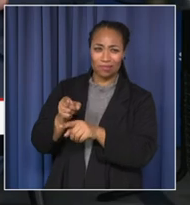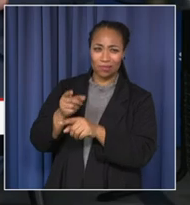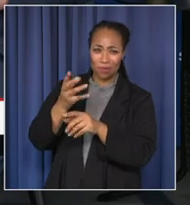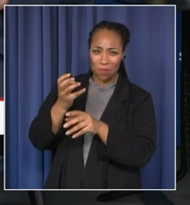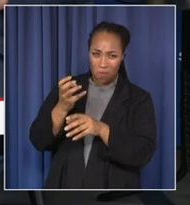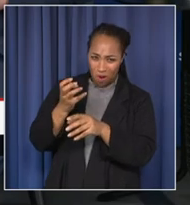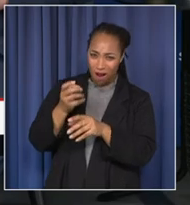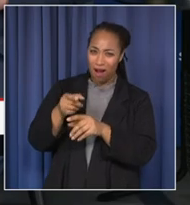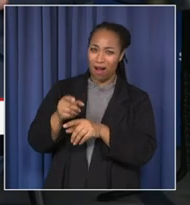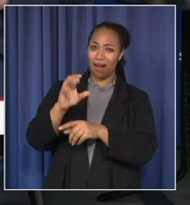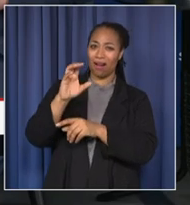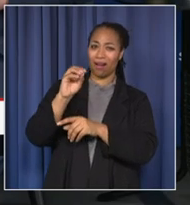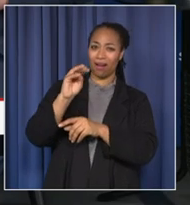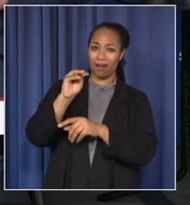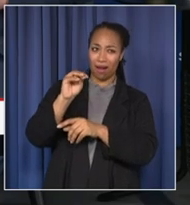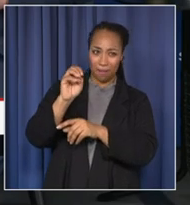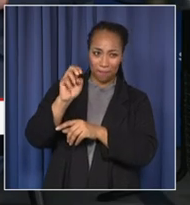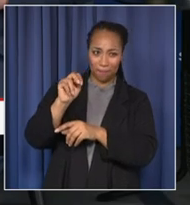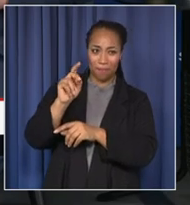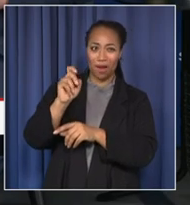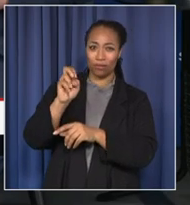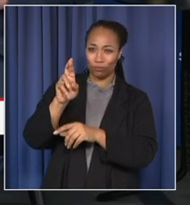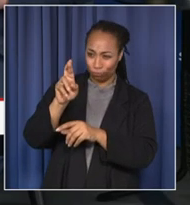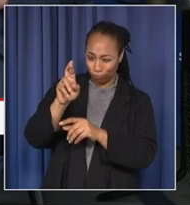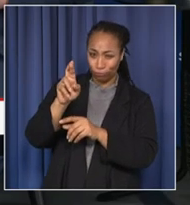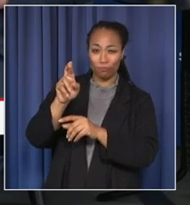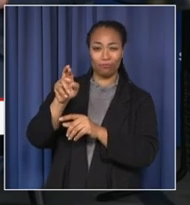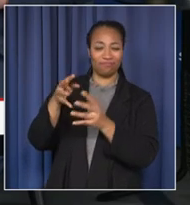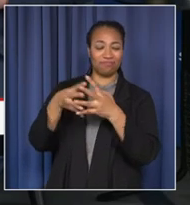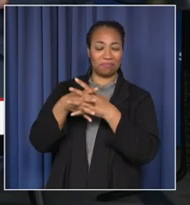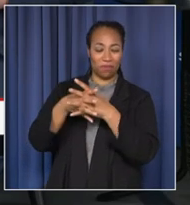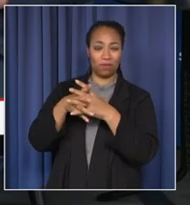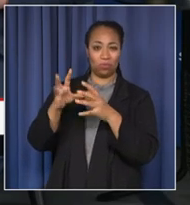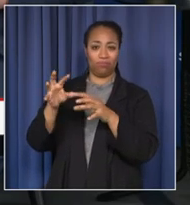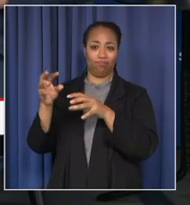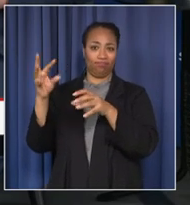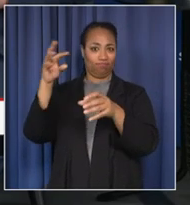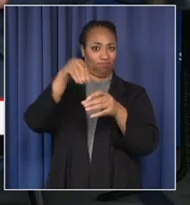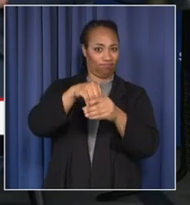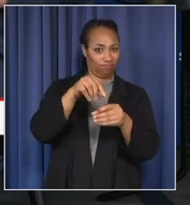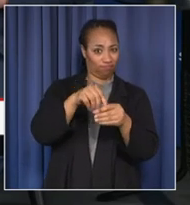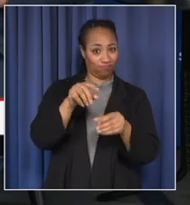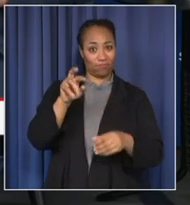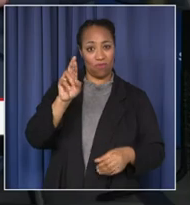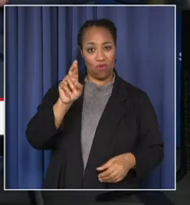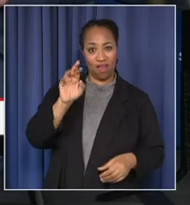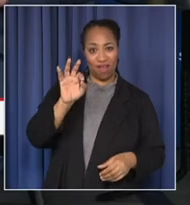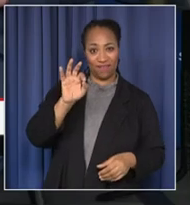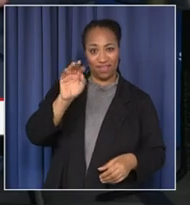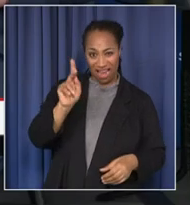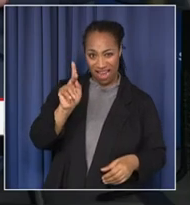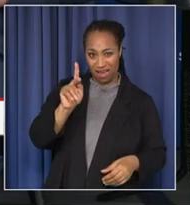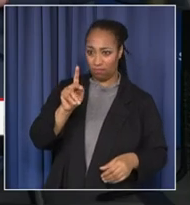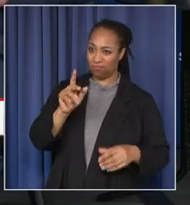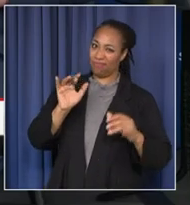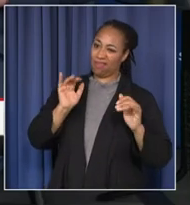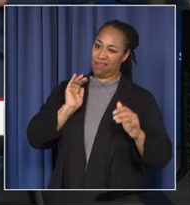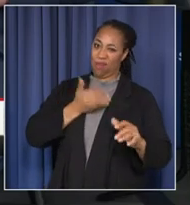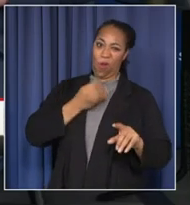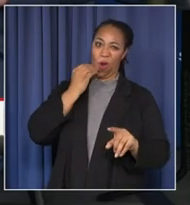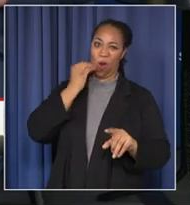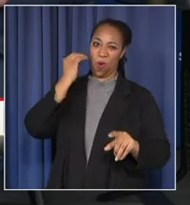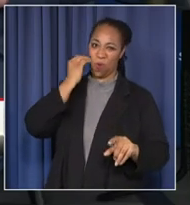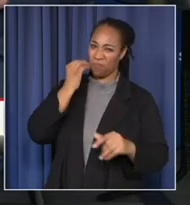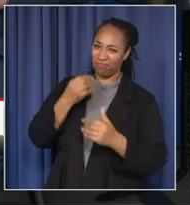use of that site, and what are you willing to do to entice them to relocate there? Are you talking about, tax